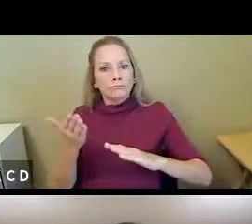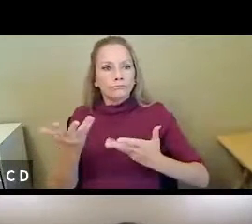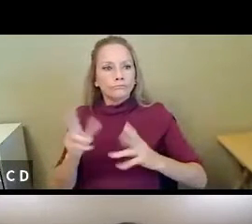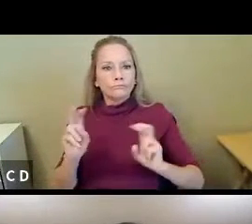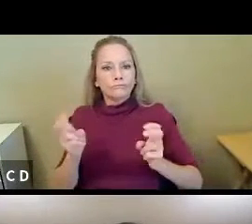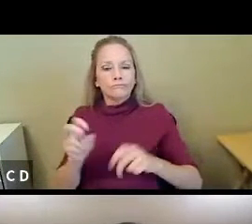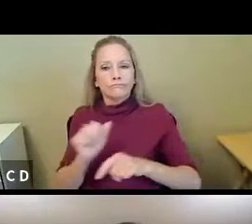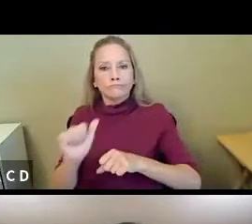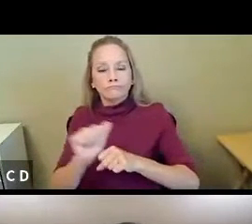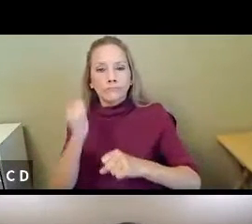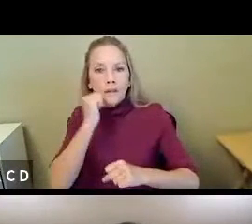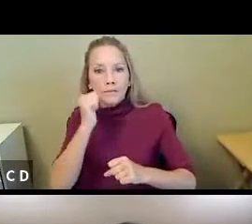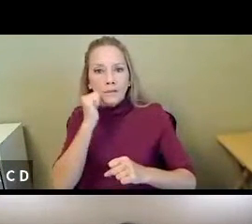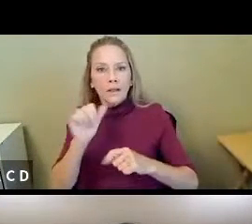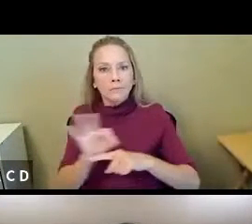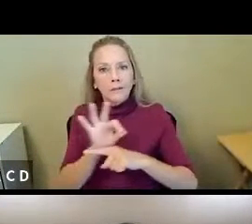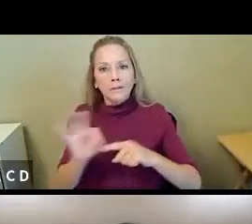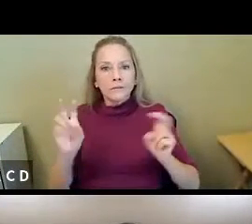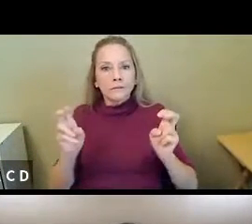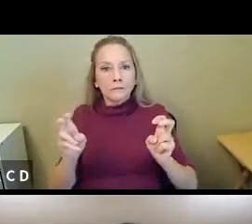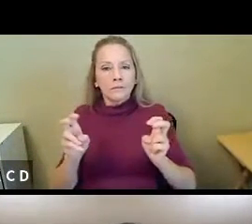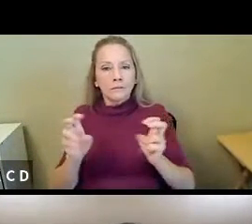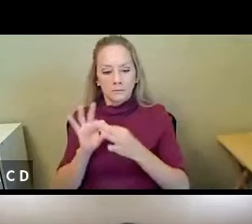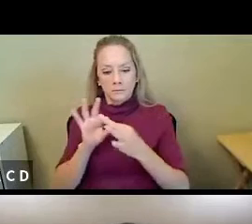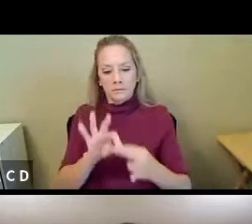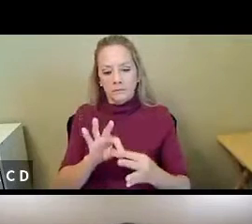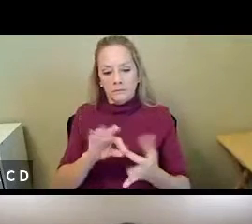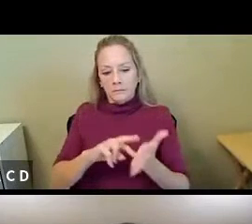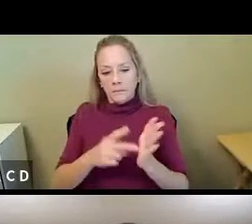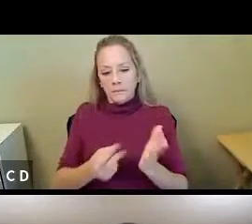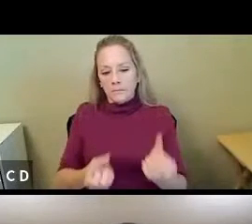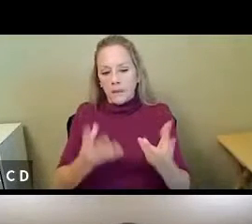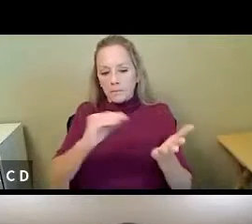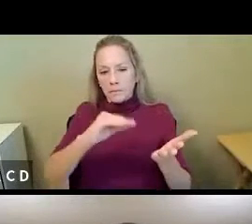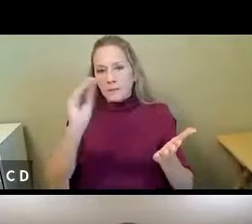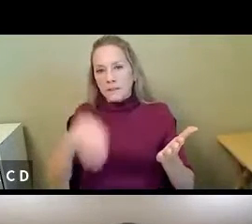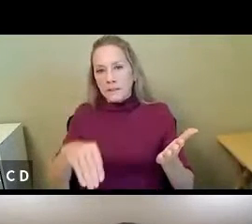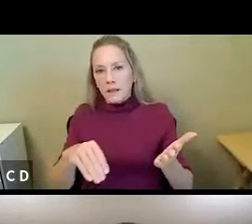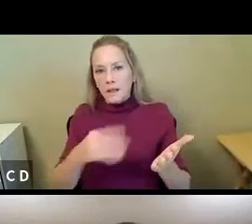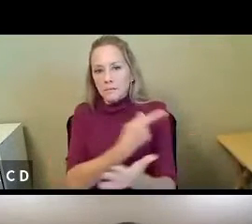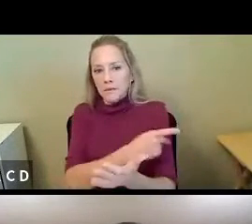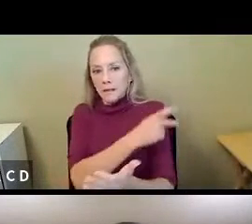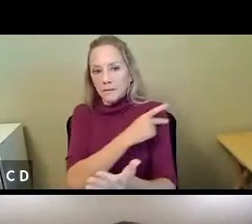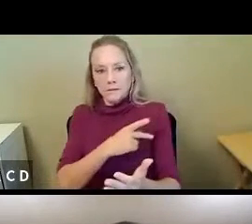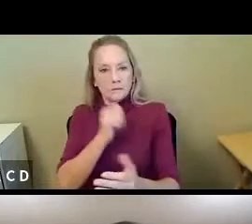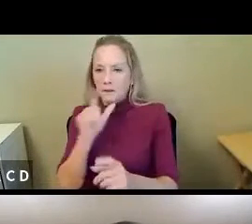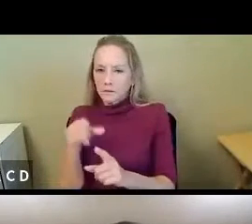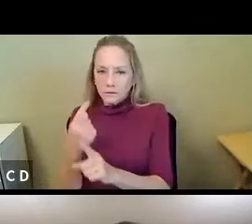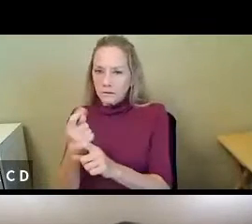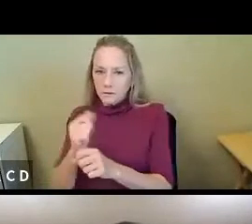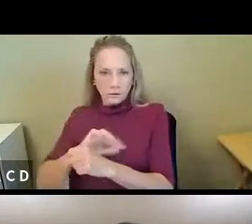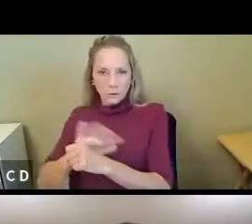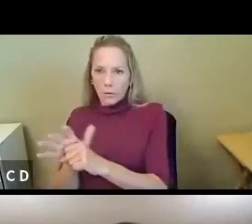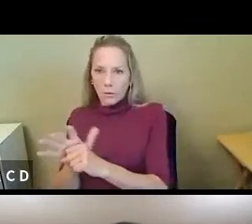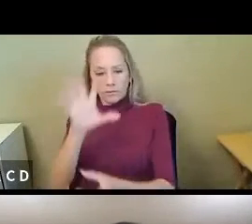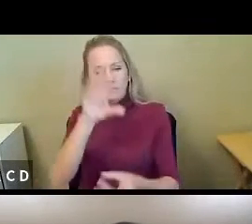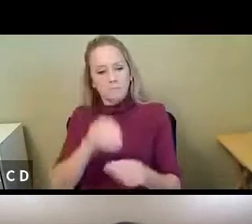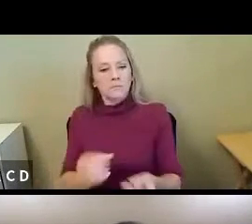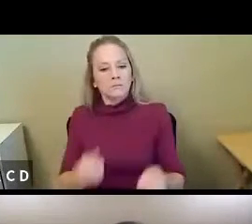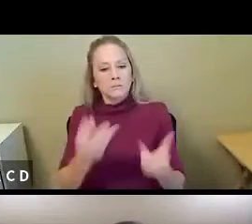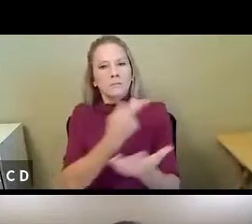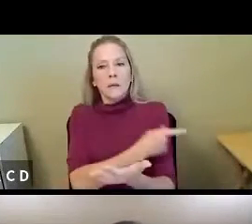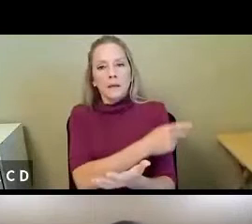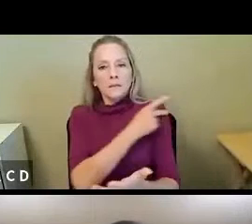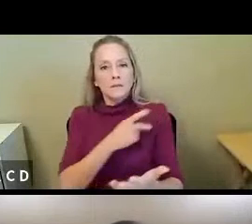day to day, related to the total number of patients in the hospital, not just the number of COVID patients, but the total number of patients